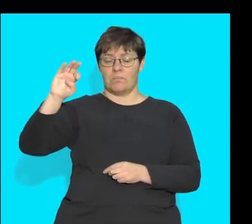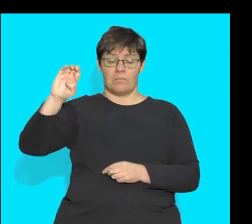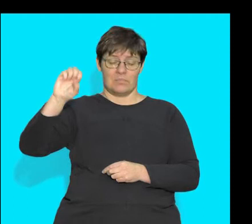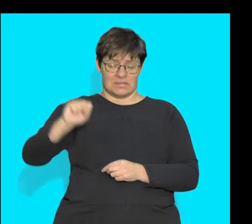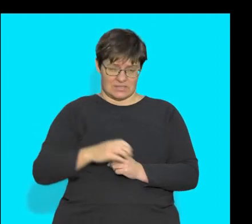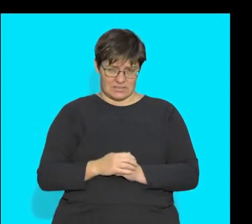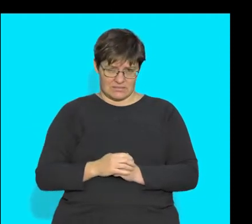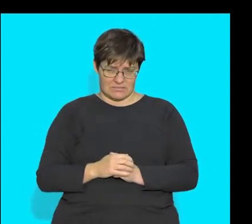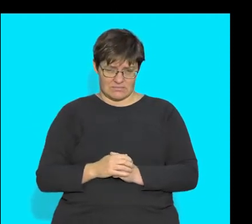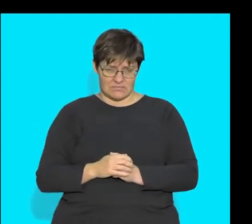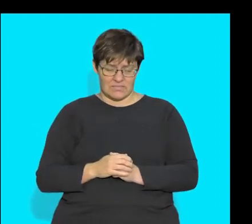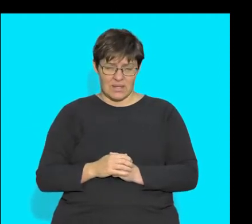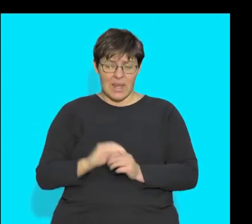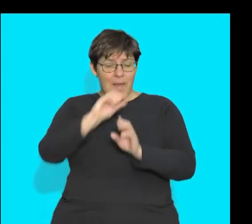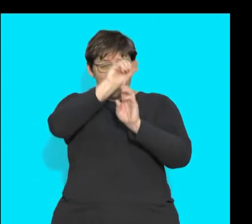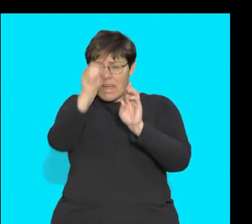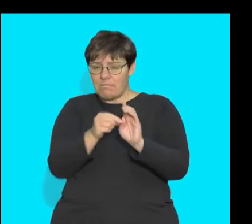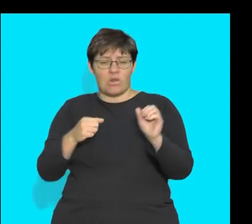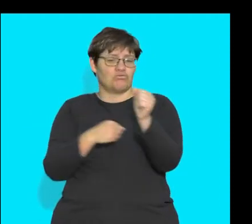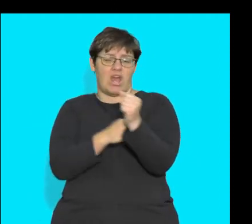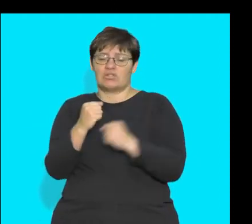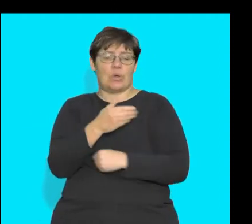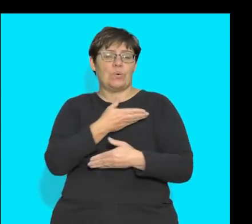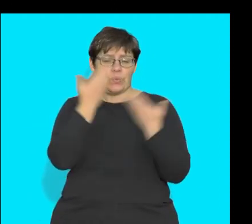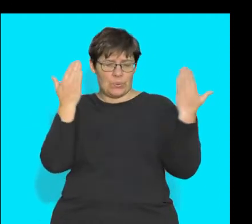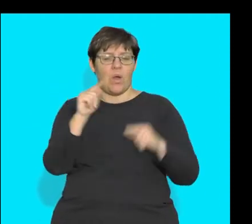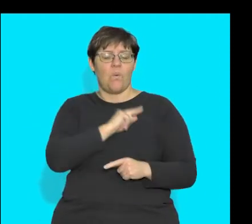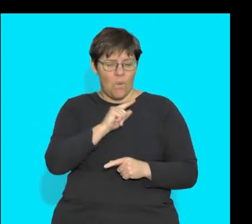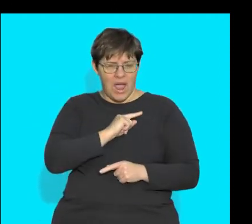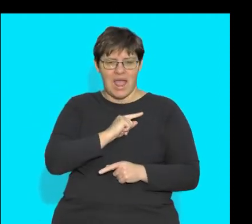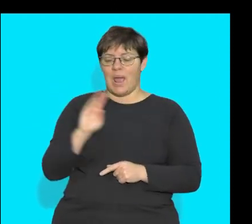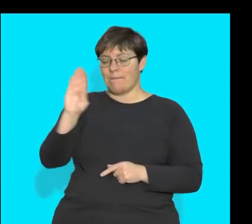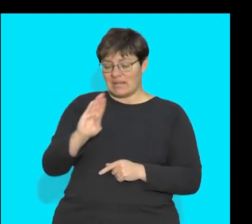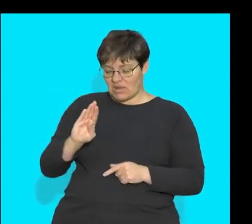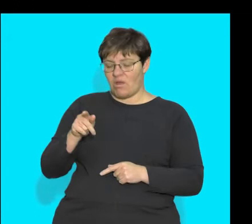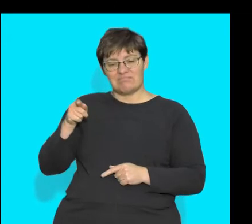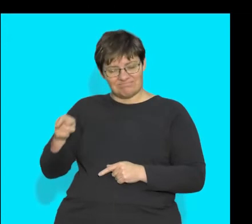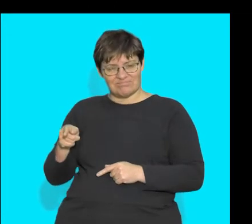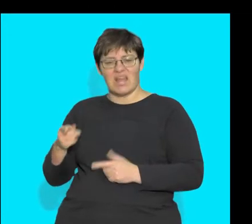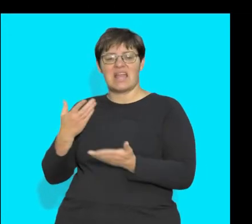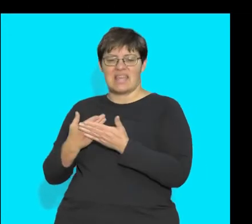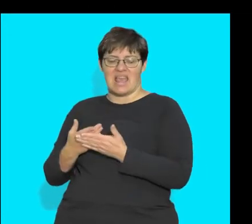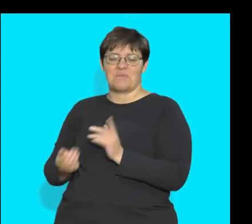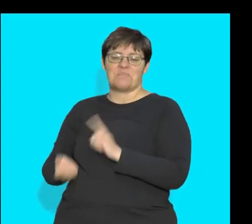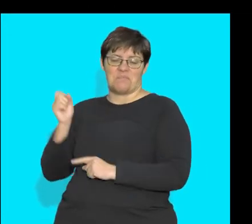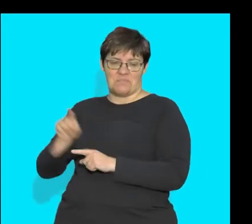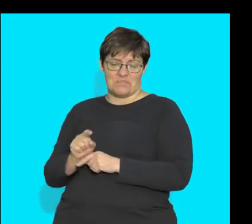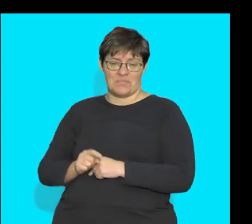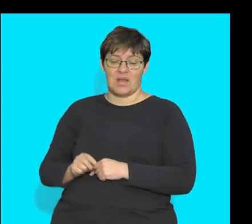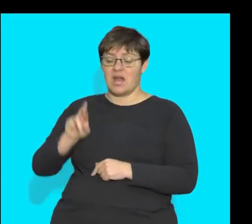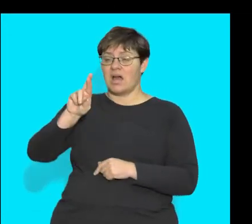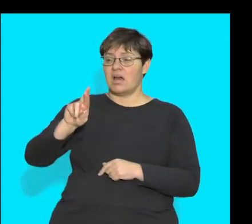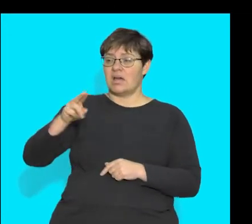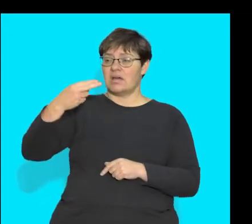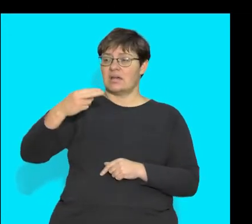They are non-membranous structures, and that's why they can be found in bacteria, the prokaryotes. Guys,